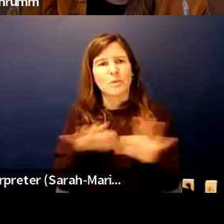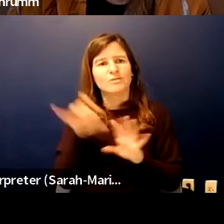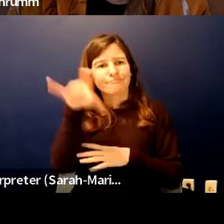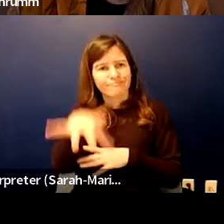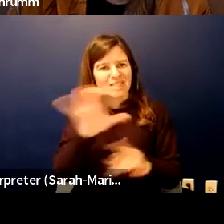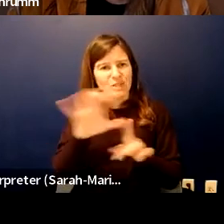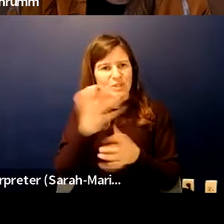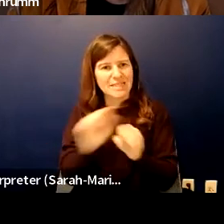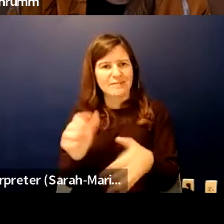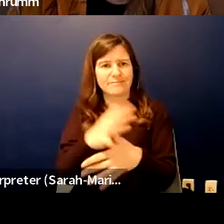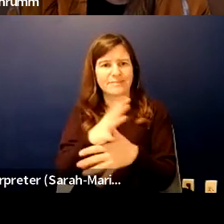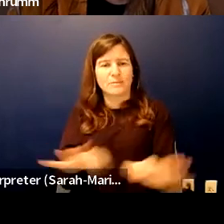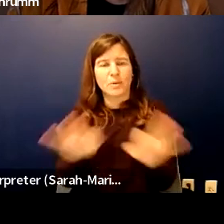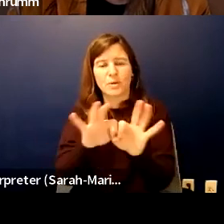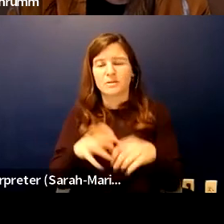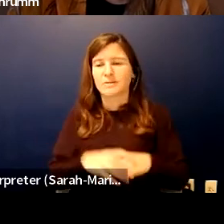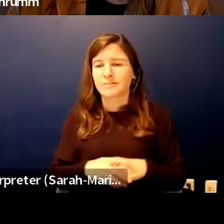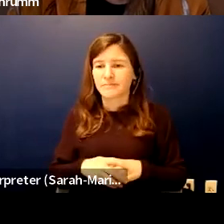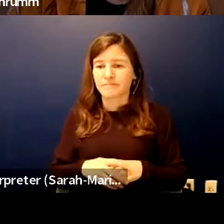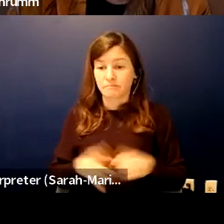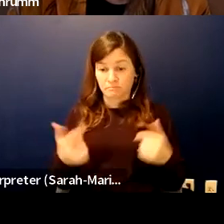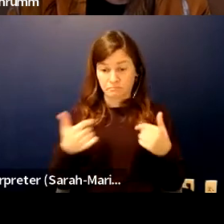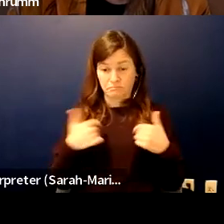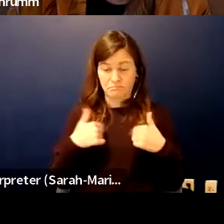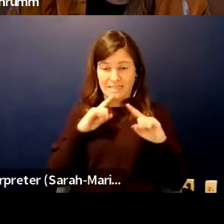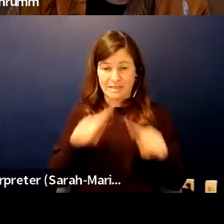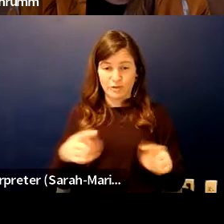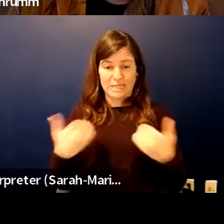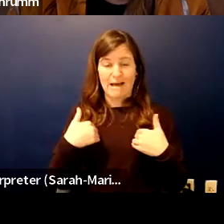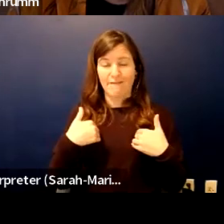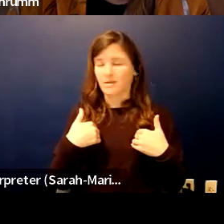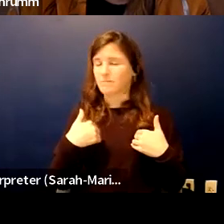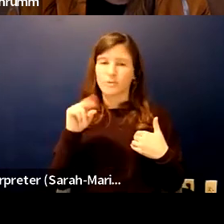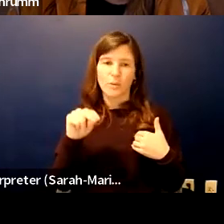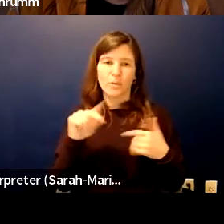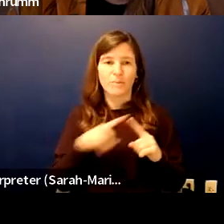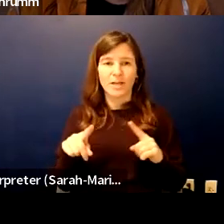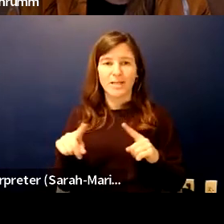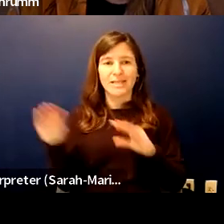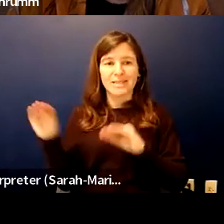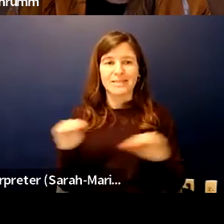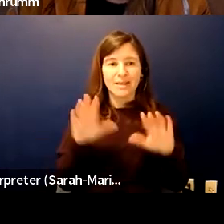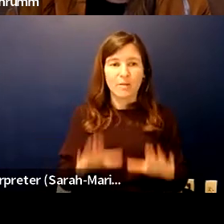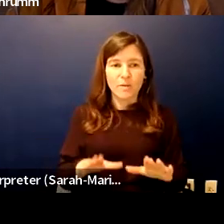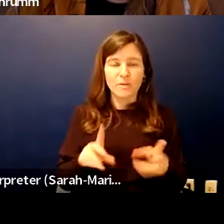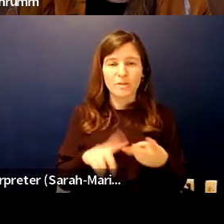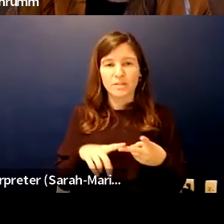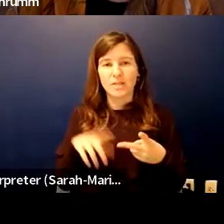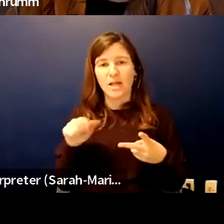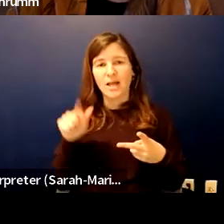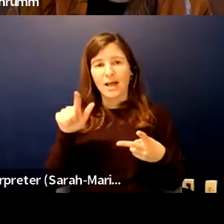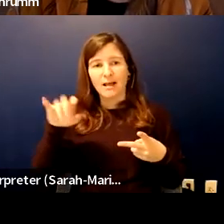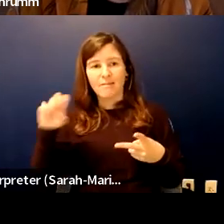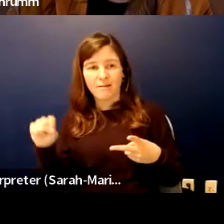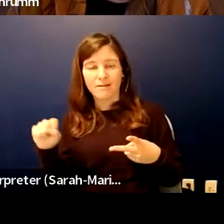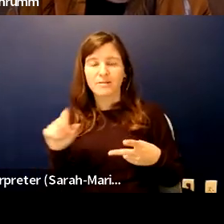It would be like, I don't have the answers to this, but I feel like, you know, settlers and allies and people who are conducting these grants or